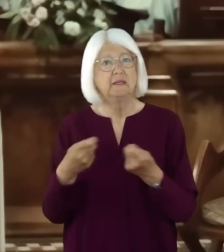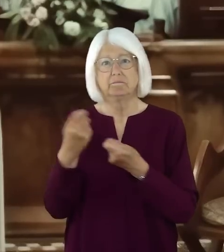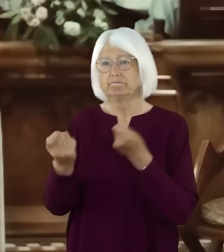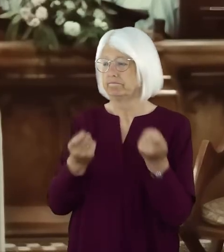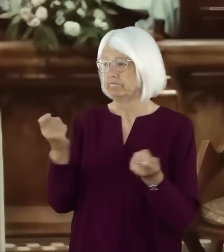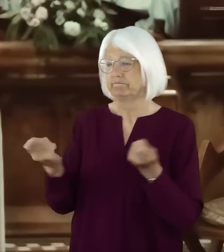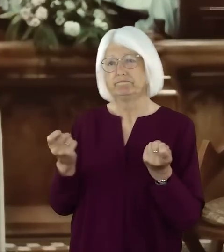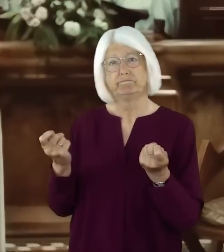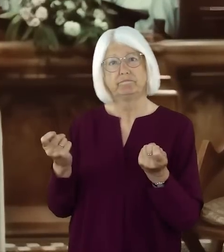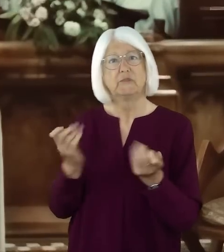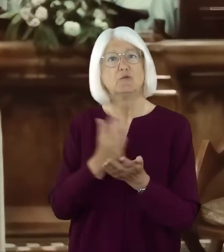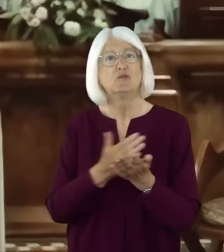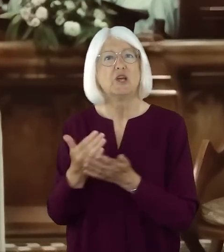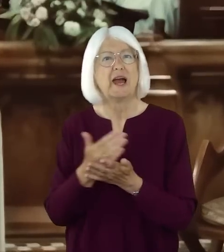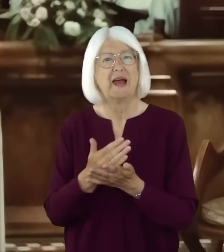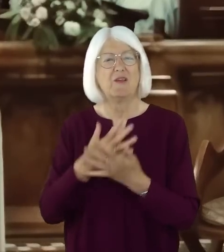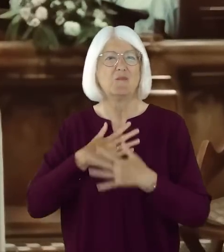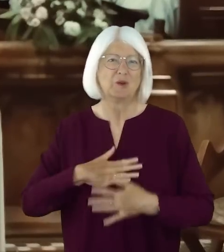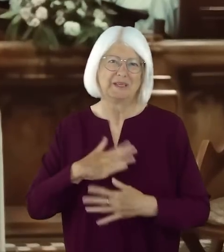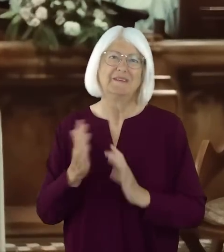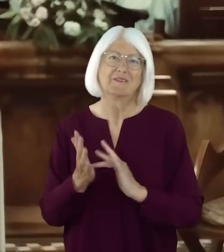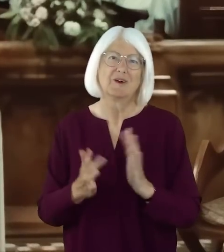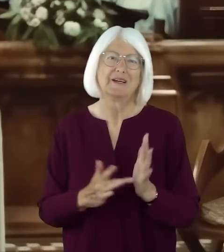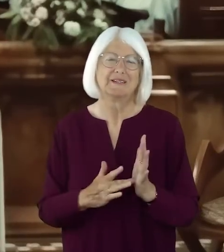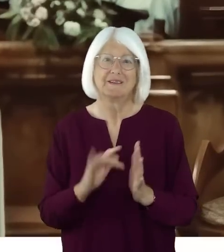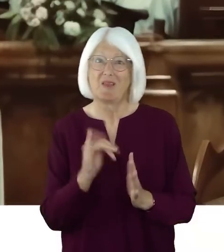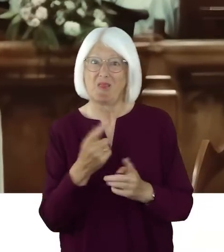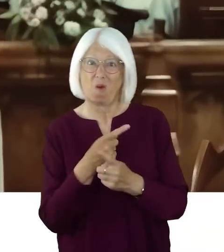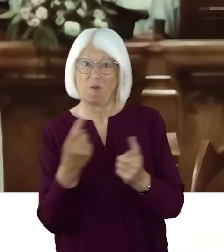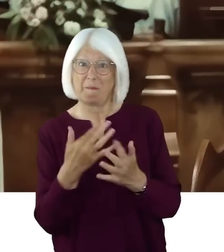We break this bread to share in the body of Christ.